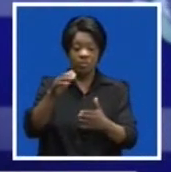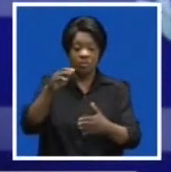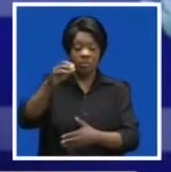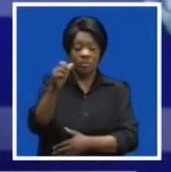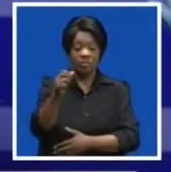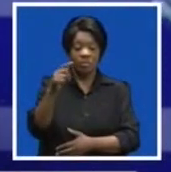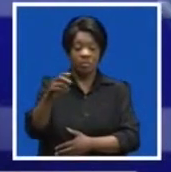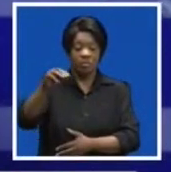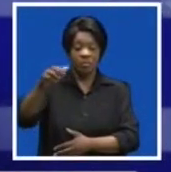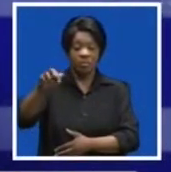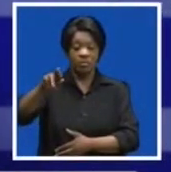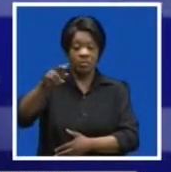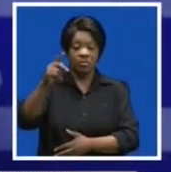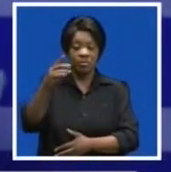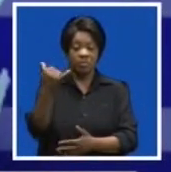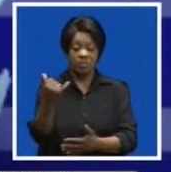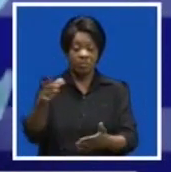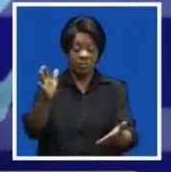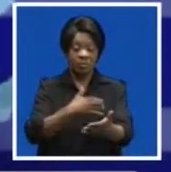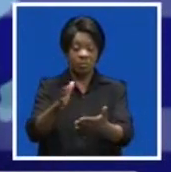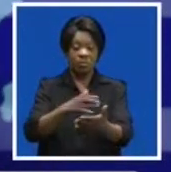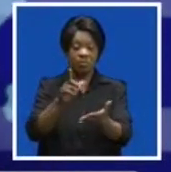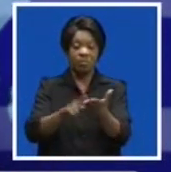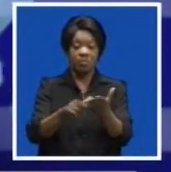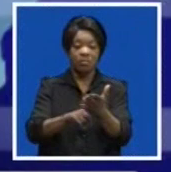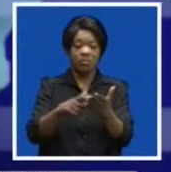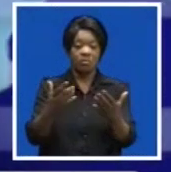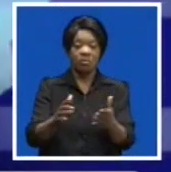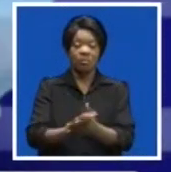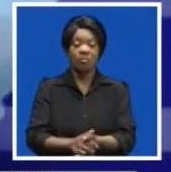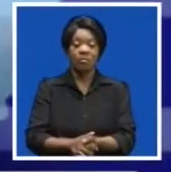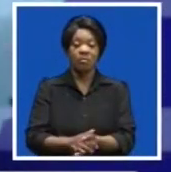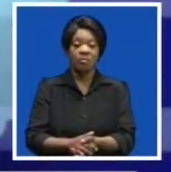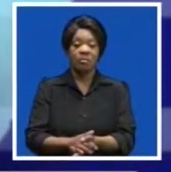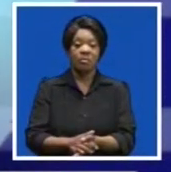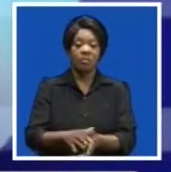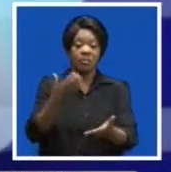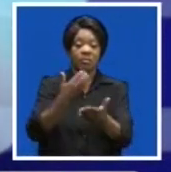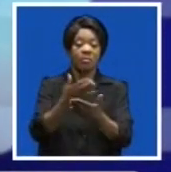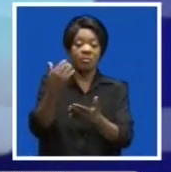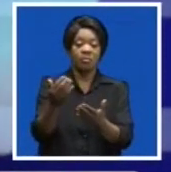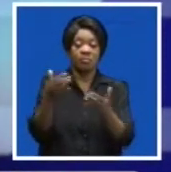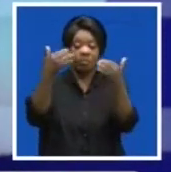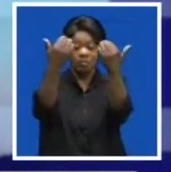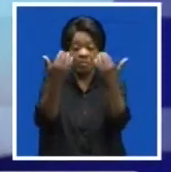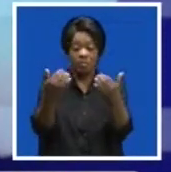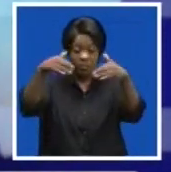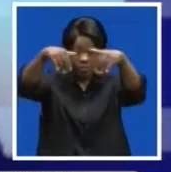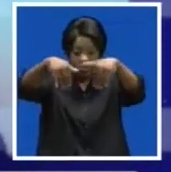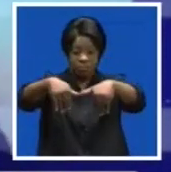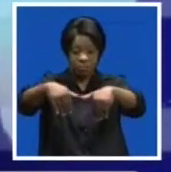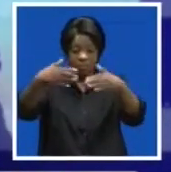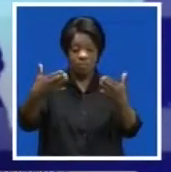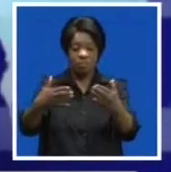Mark's Congregation Choir of Lusaka. Now the funds will go towards the purchase of a bus for the church choir. Meanwhile,